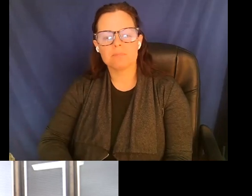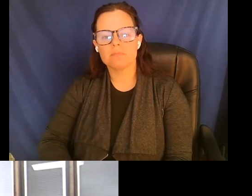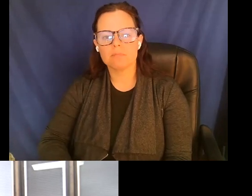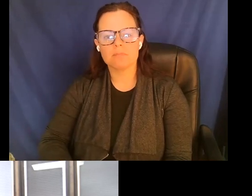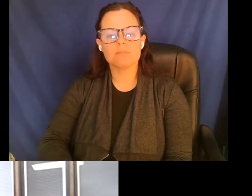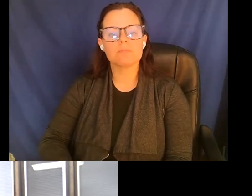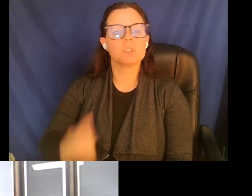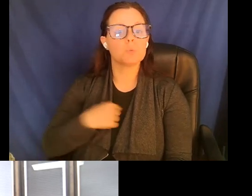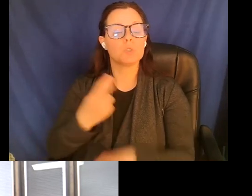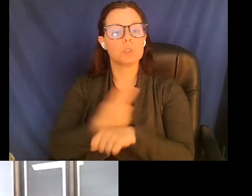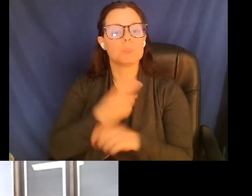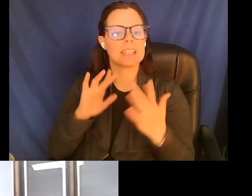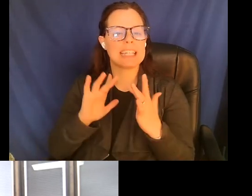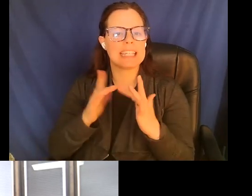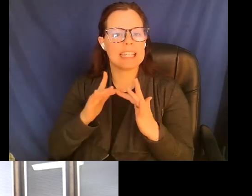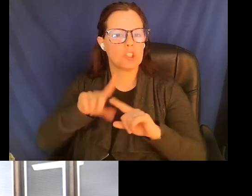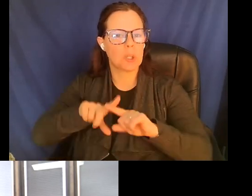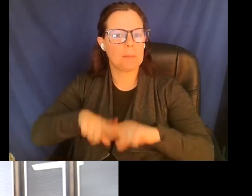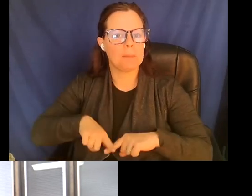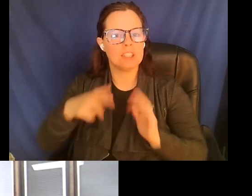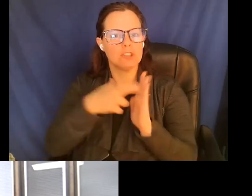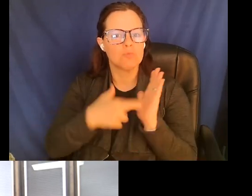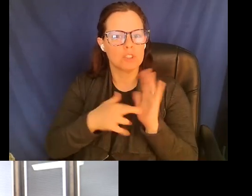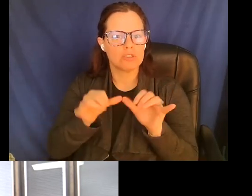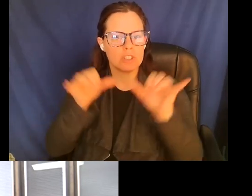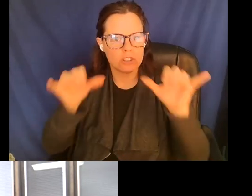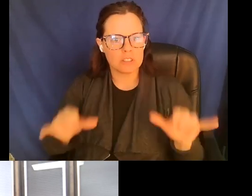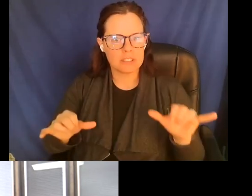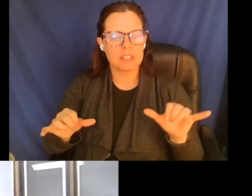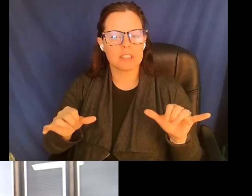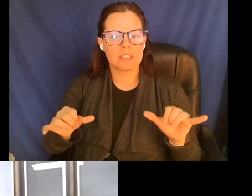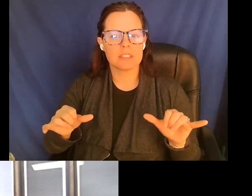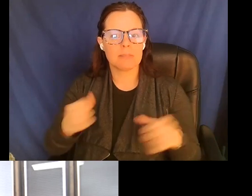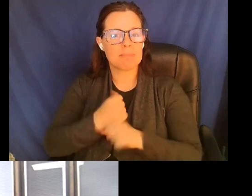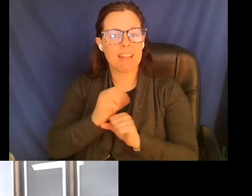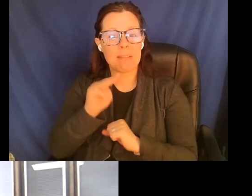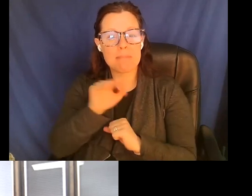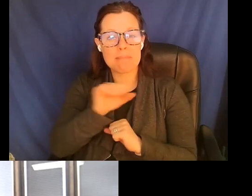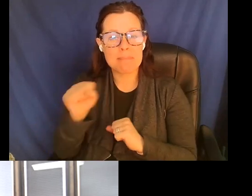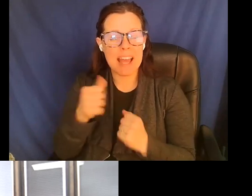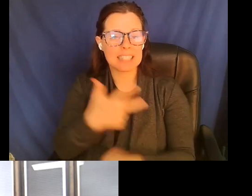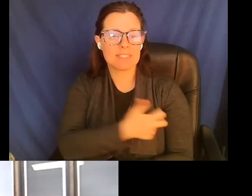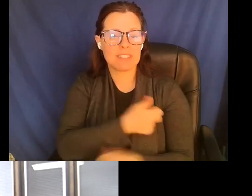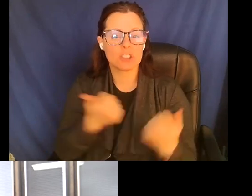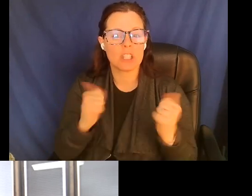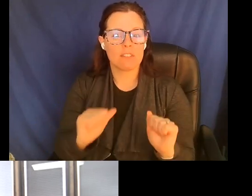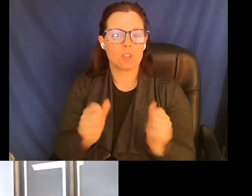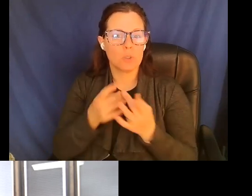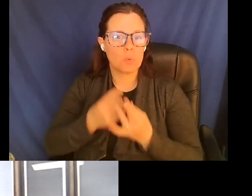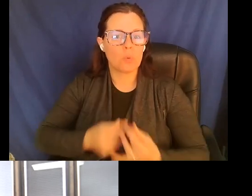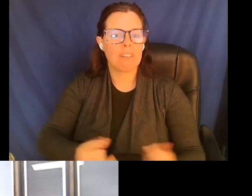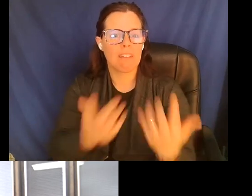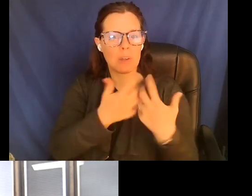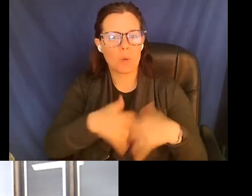We are using an internet-based registration system to make this mass vaccination effort work as well as possible.